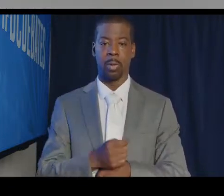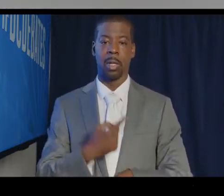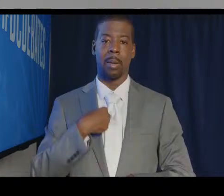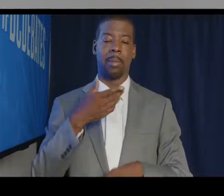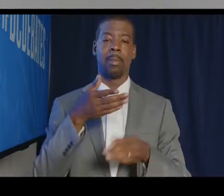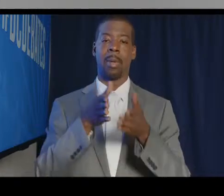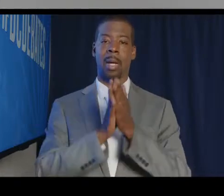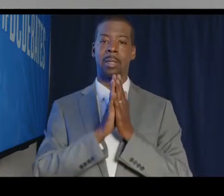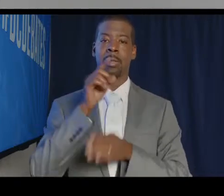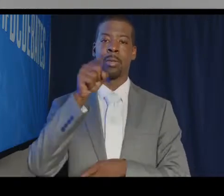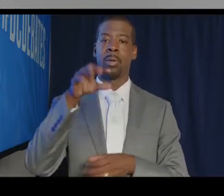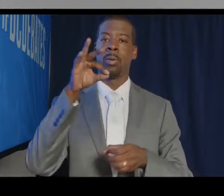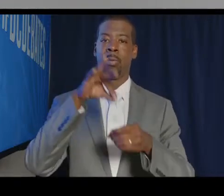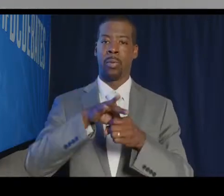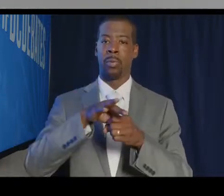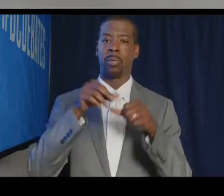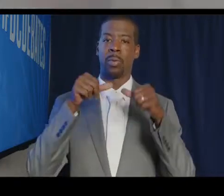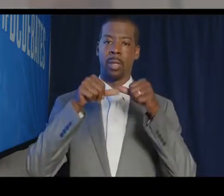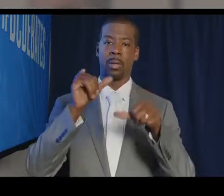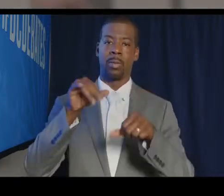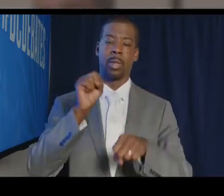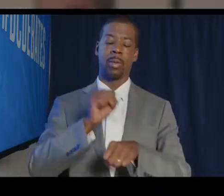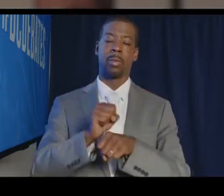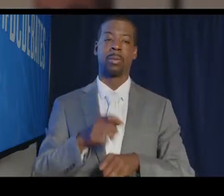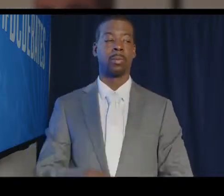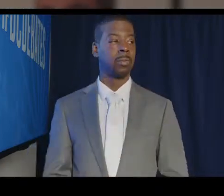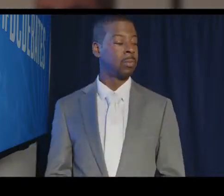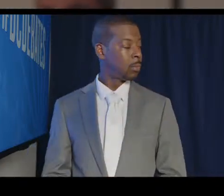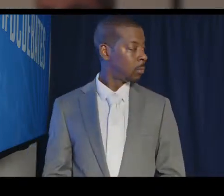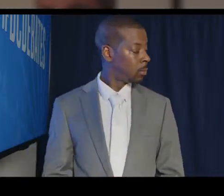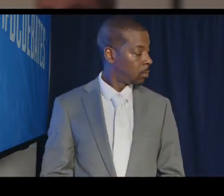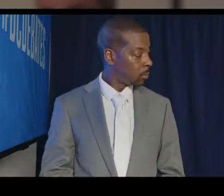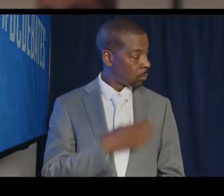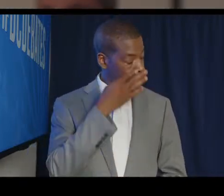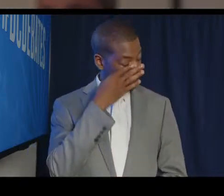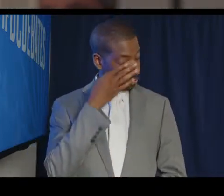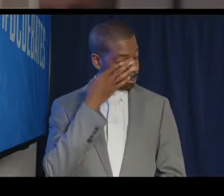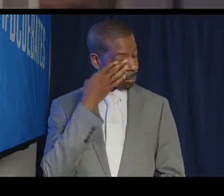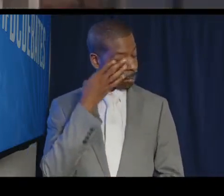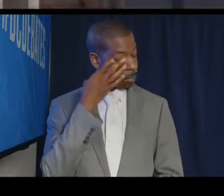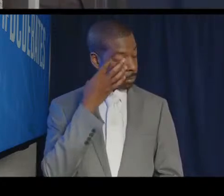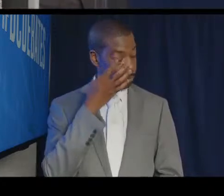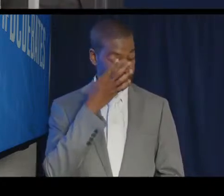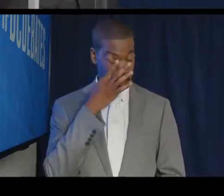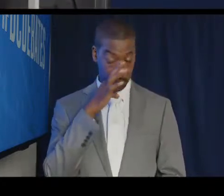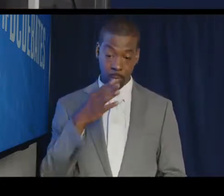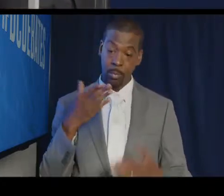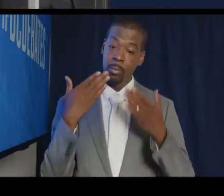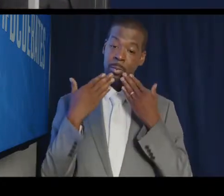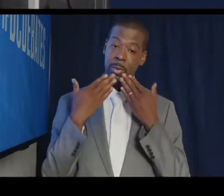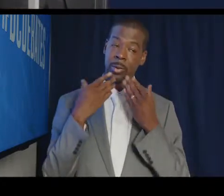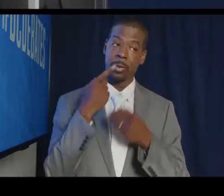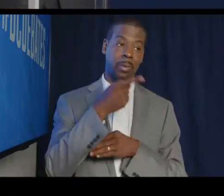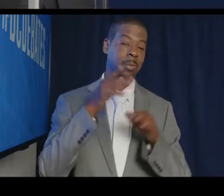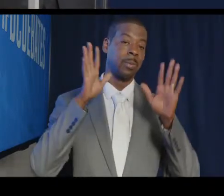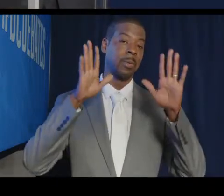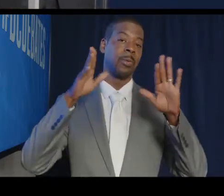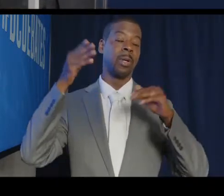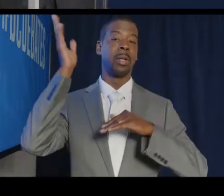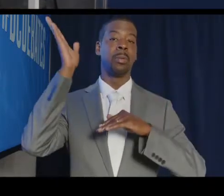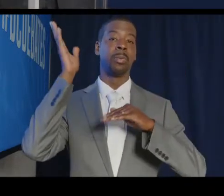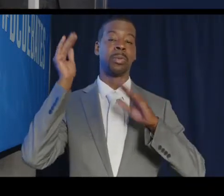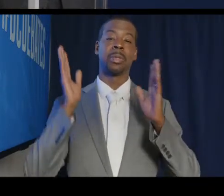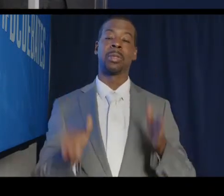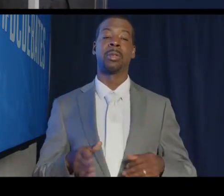your vote to continue that work. Thank you. Councilmember Henderson. Thank you. Thank you, Michael, for being such a great moderator, and thank you to my